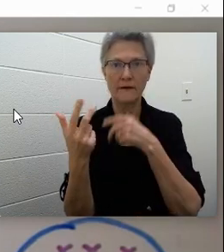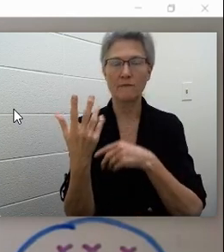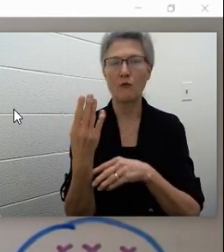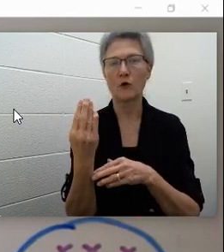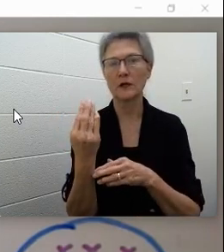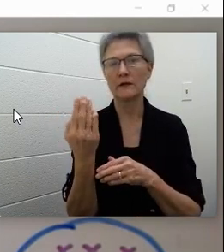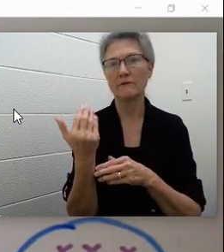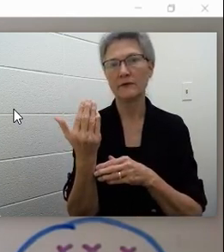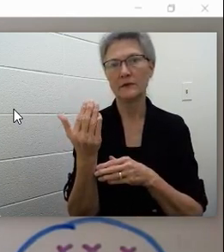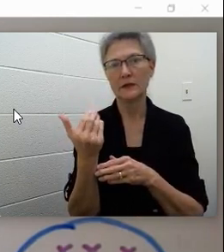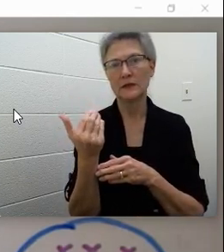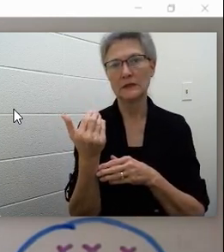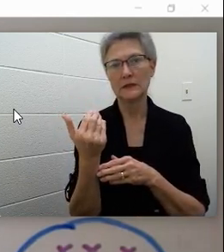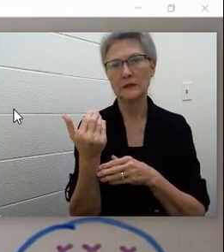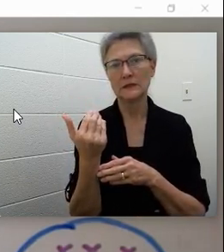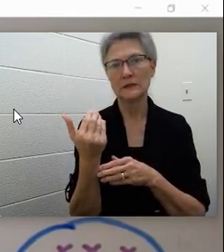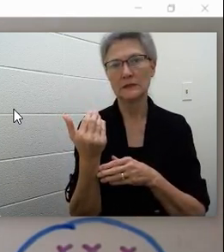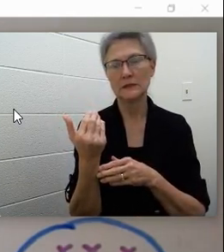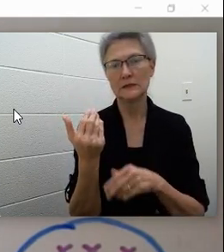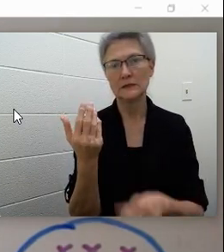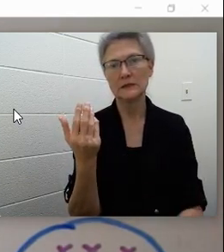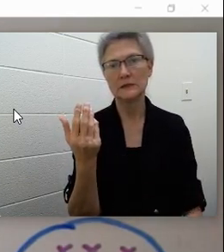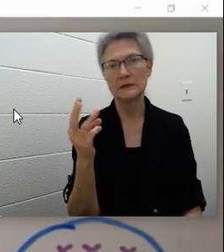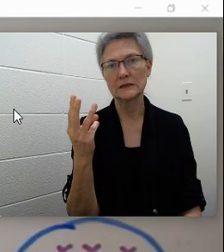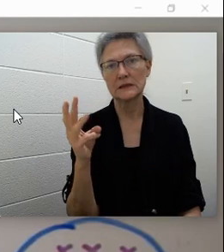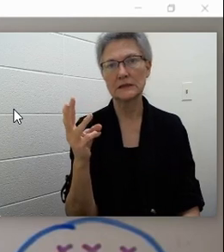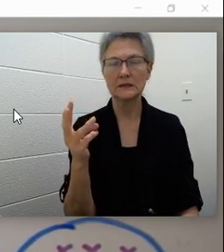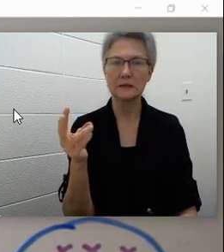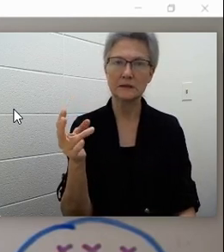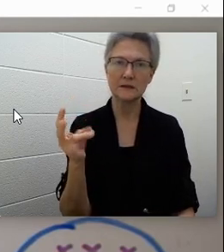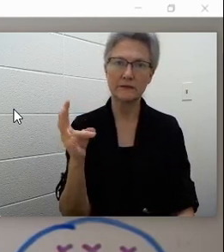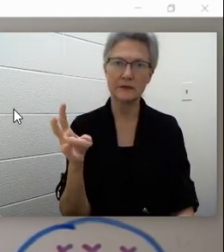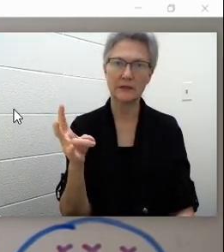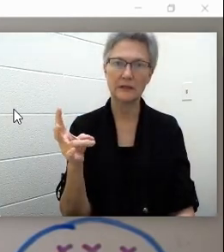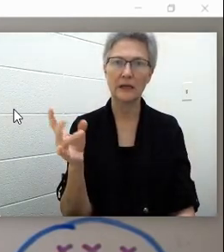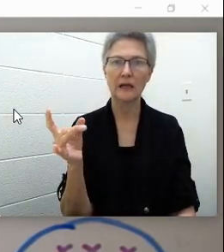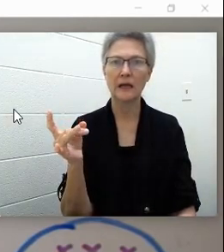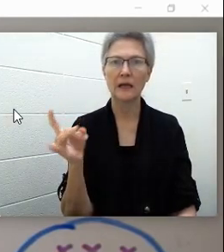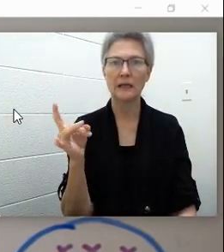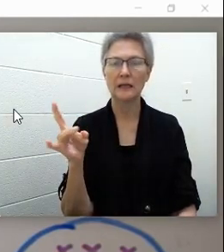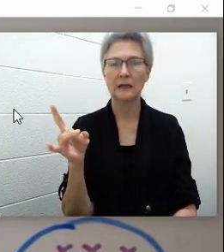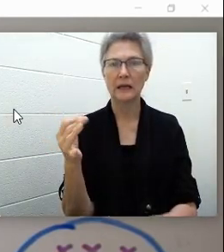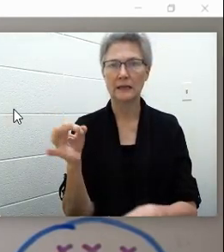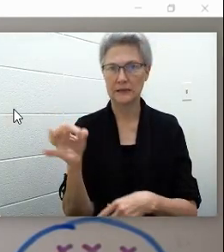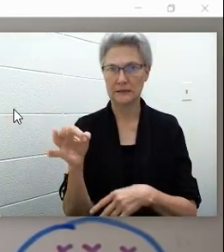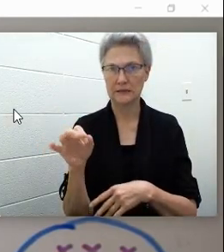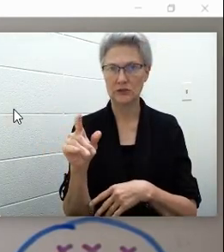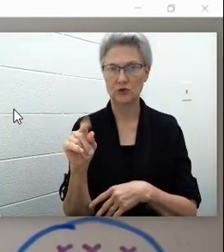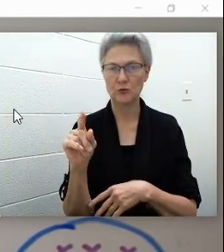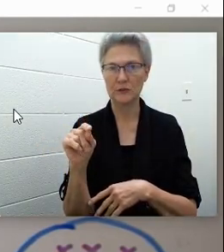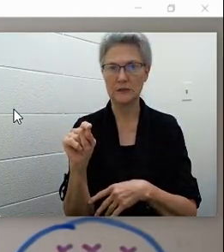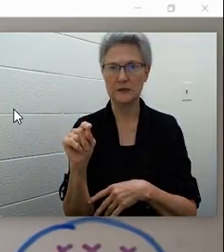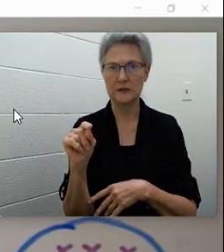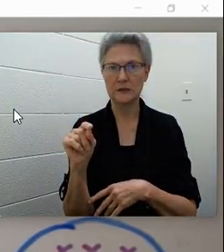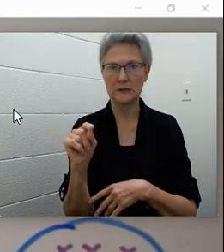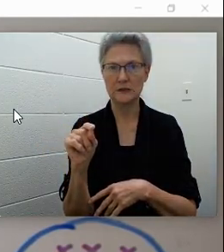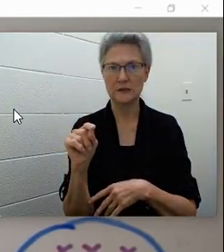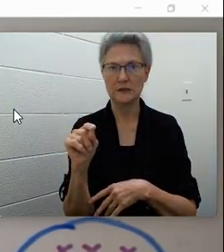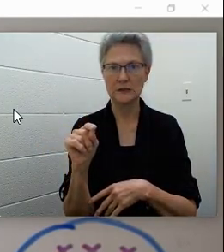13, 14, 15, 16, 17, 18, 19,